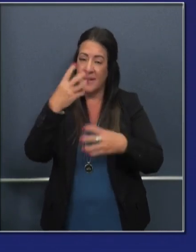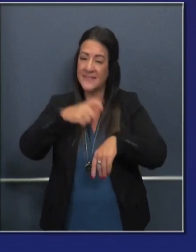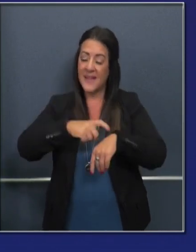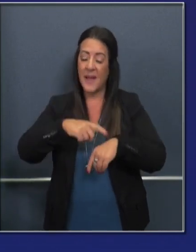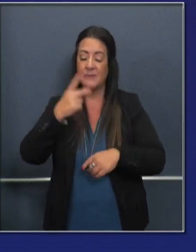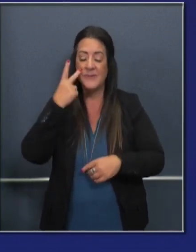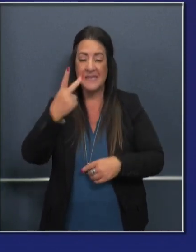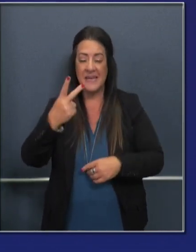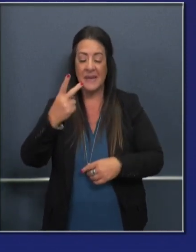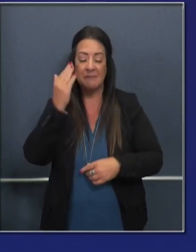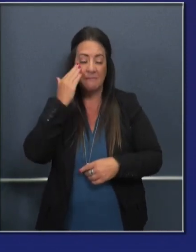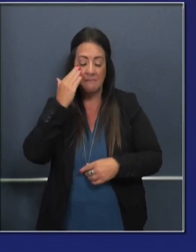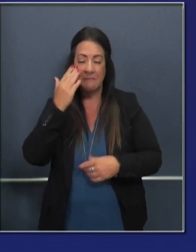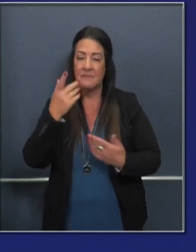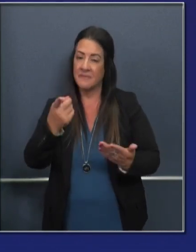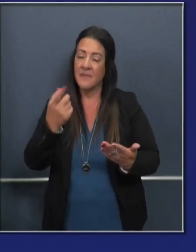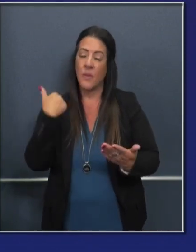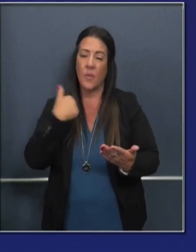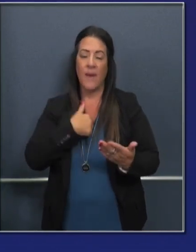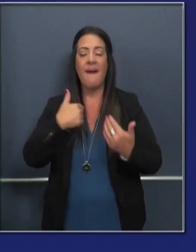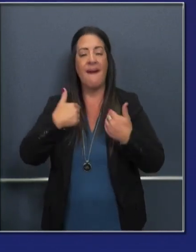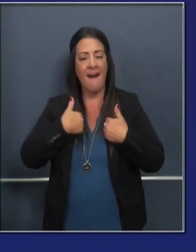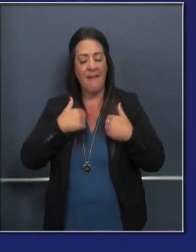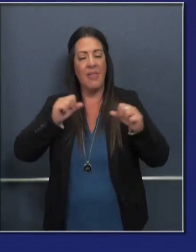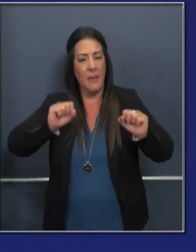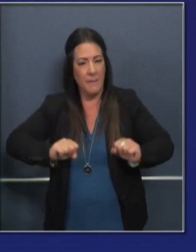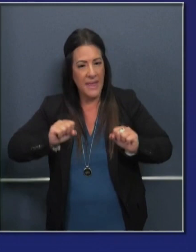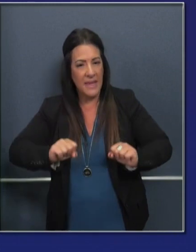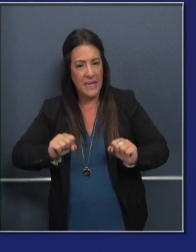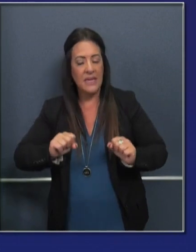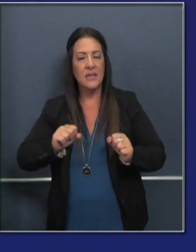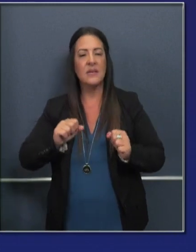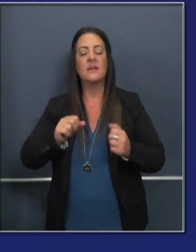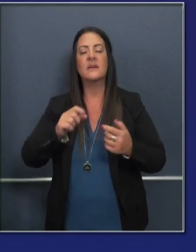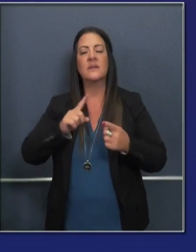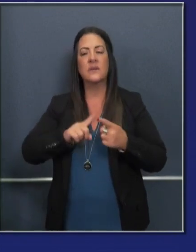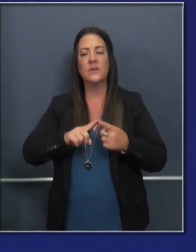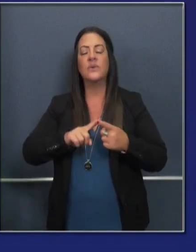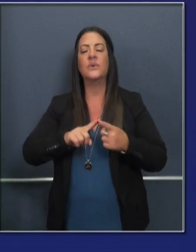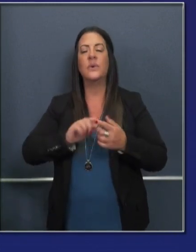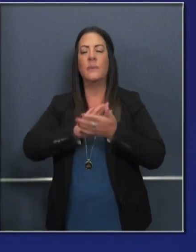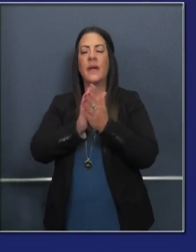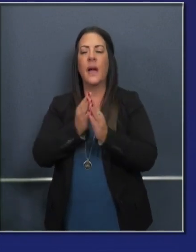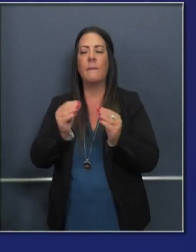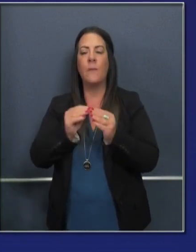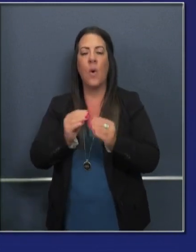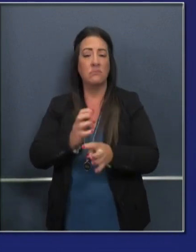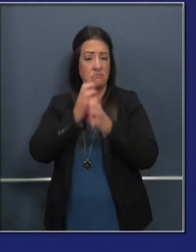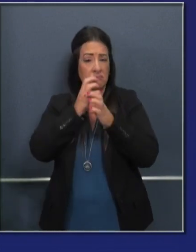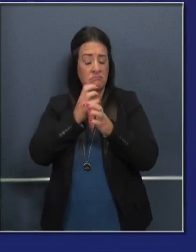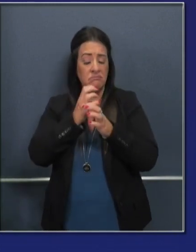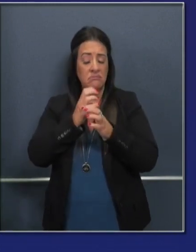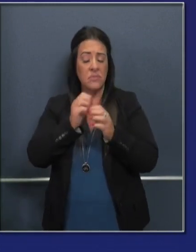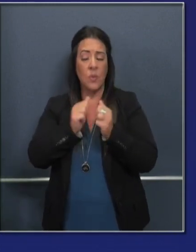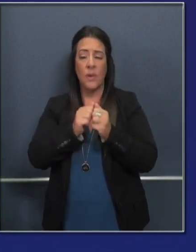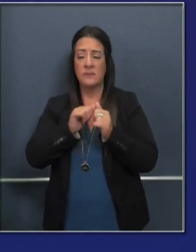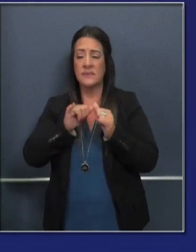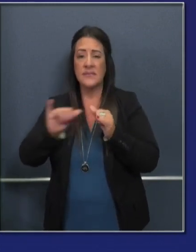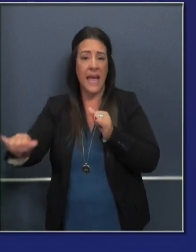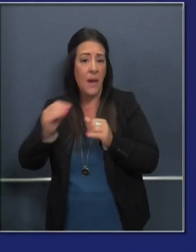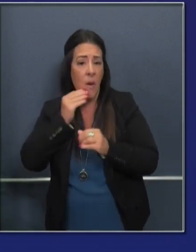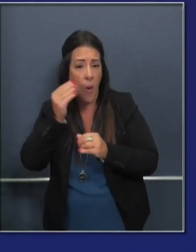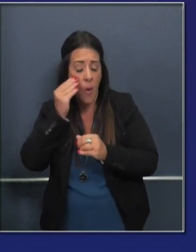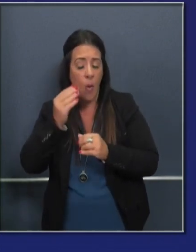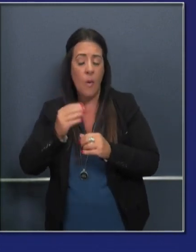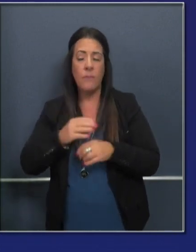familiar with. We have the capacity and ability to toggle back in terms of the stay-at-home order